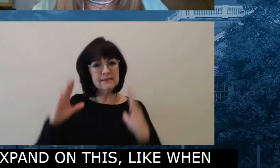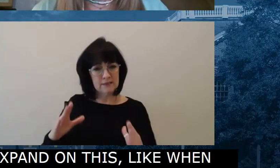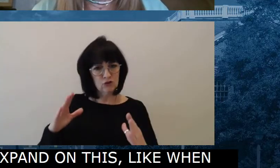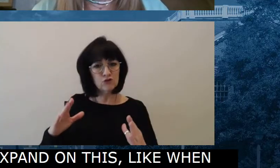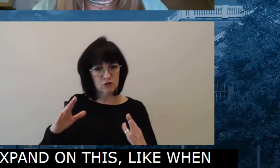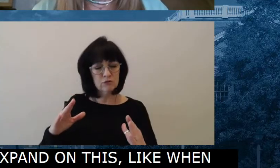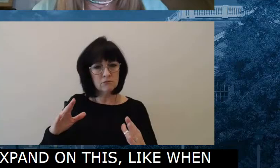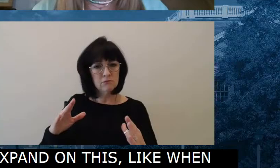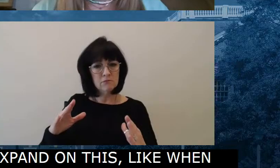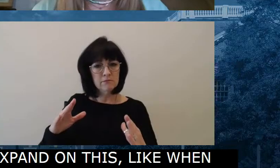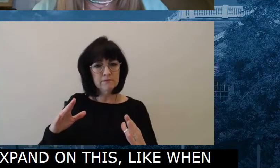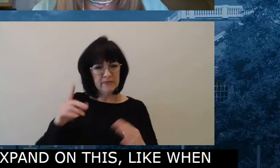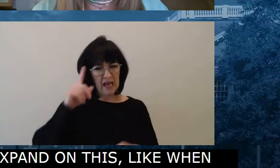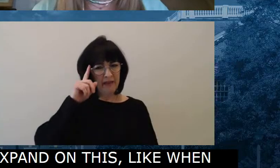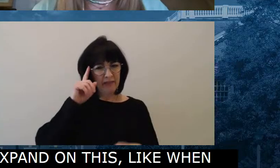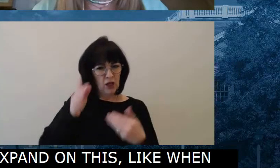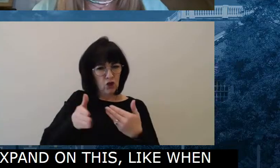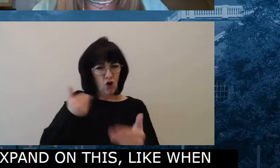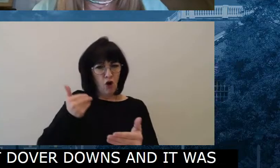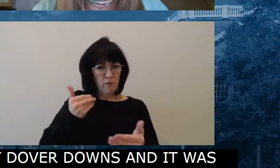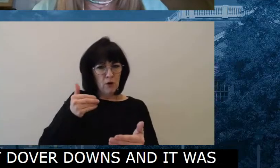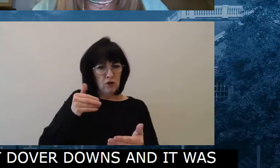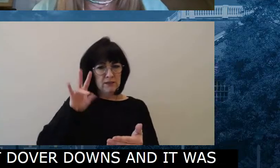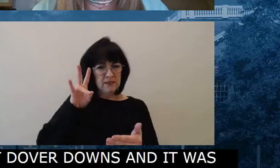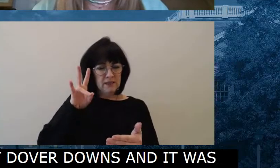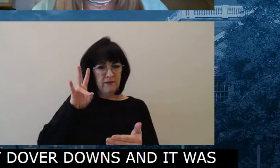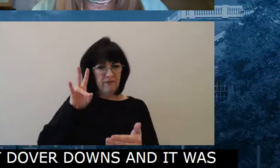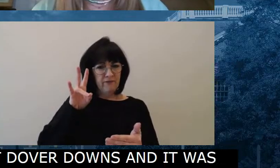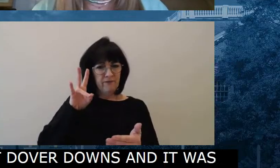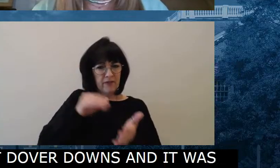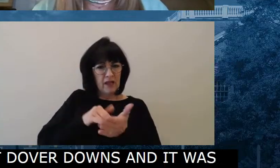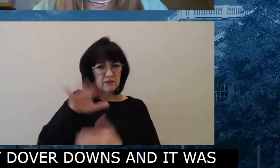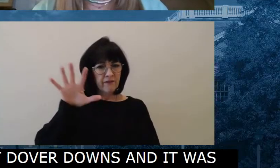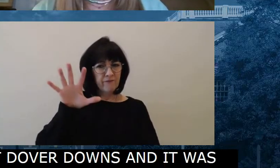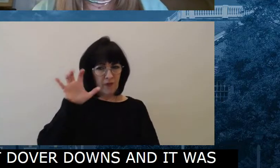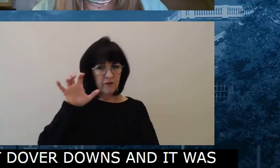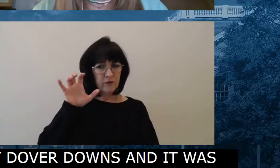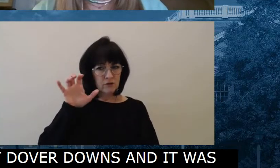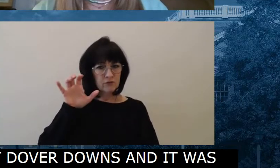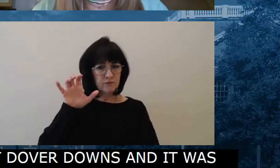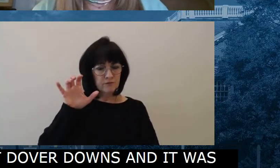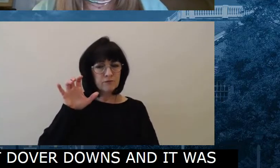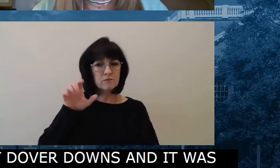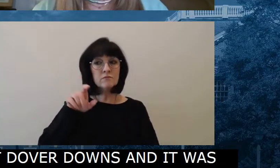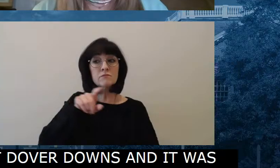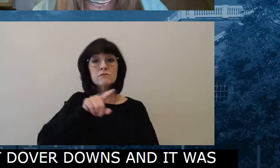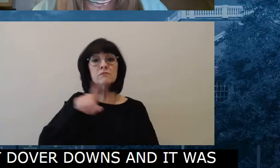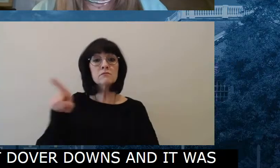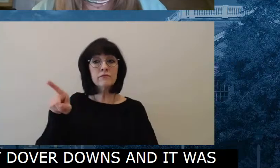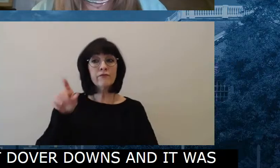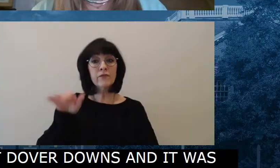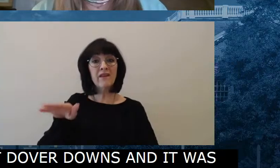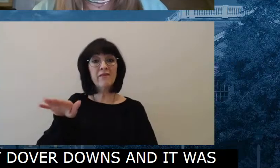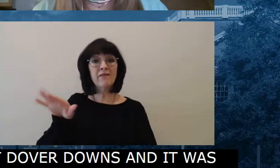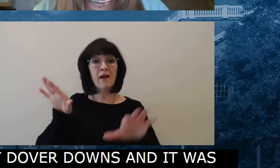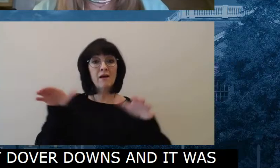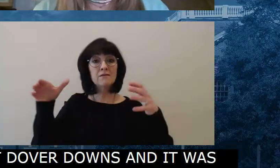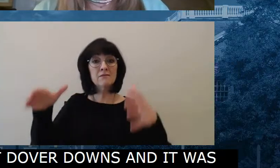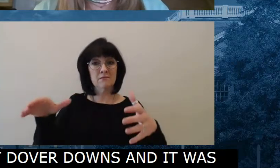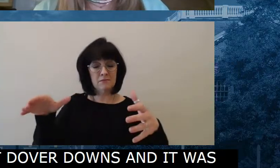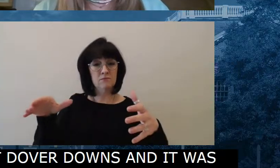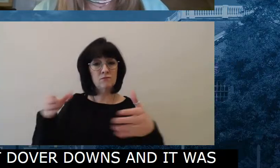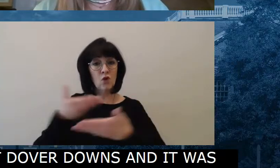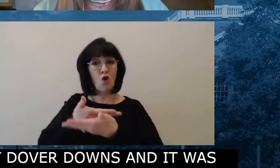We did almost 7,500, I think, vaccinations. When we have clinics like that at Dover Downs, we will